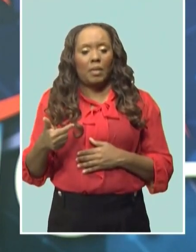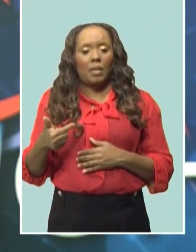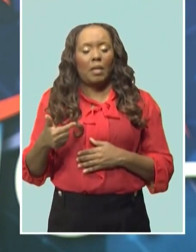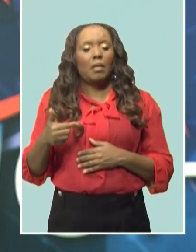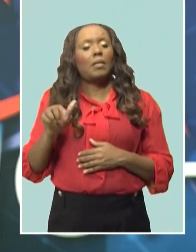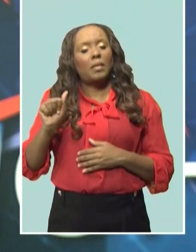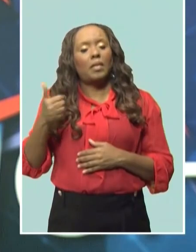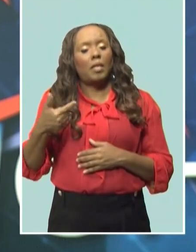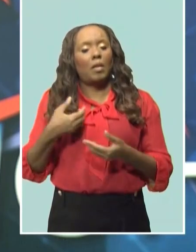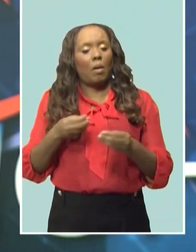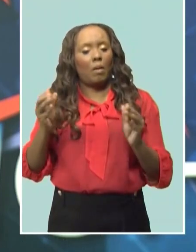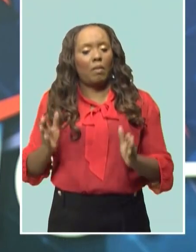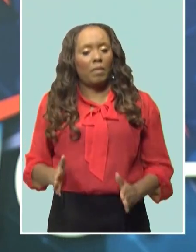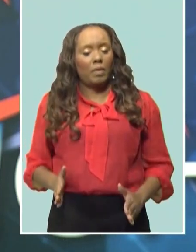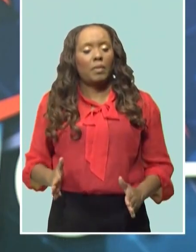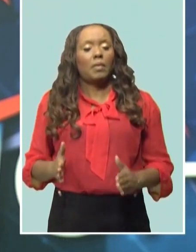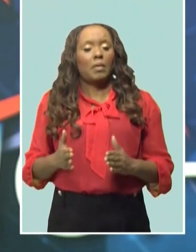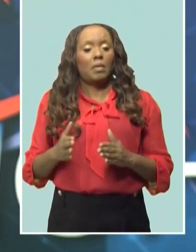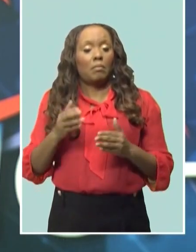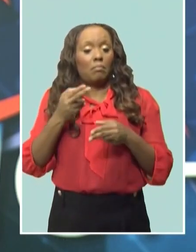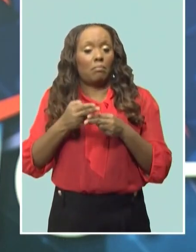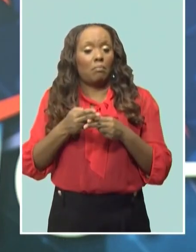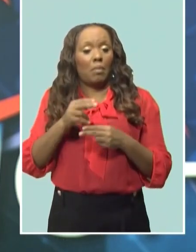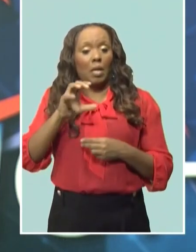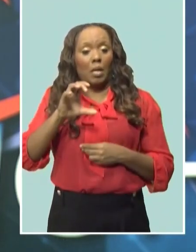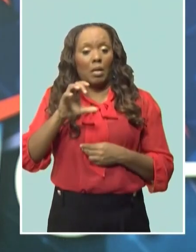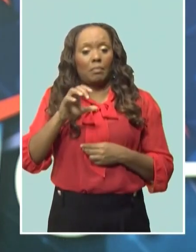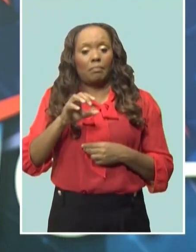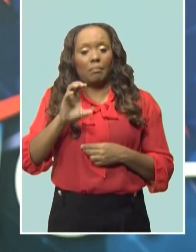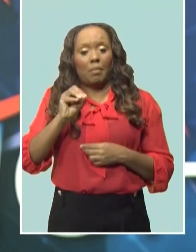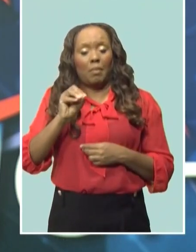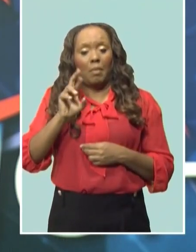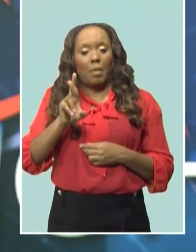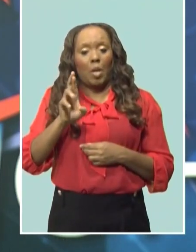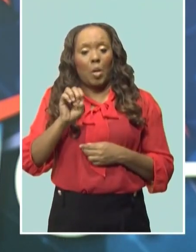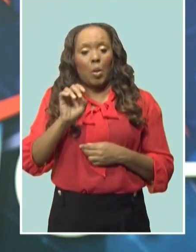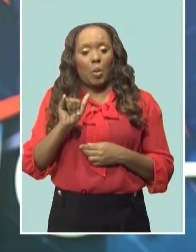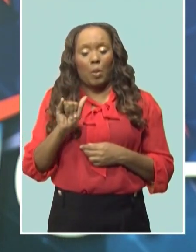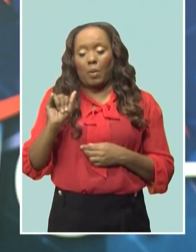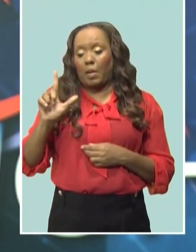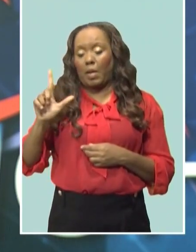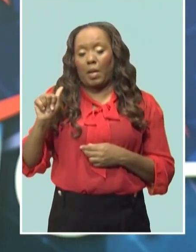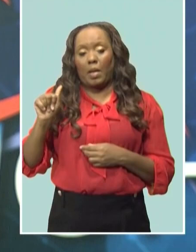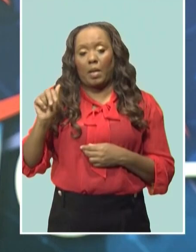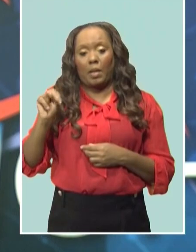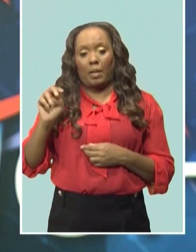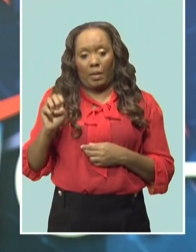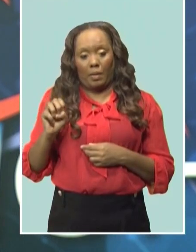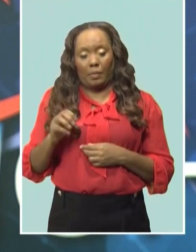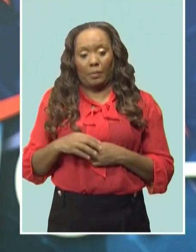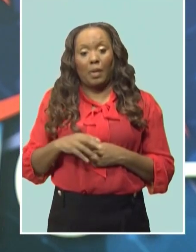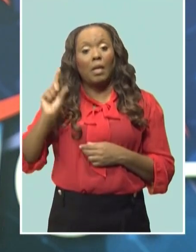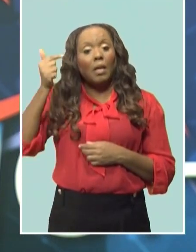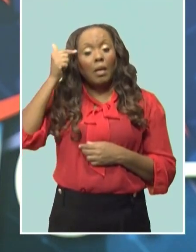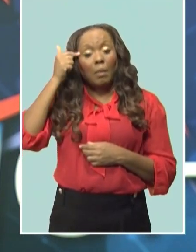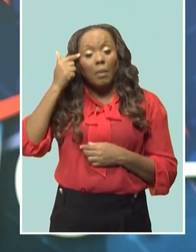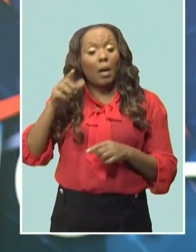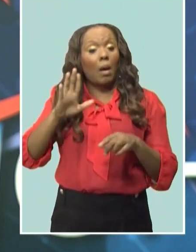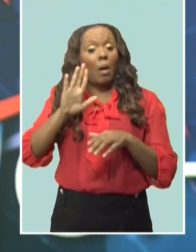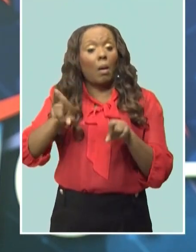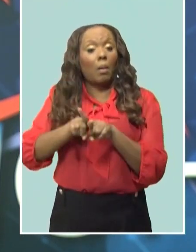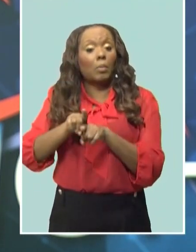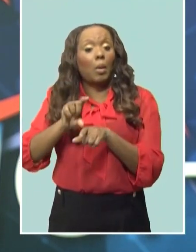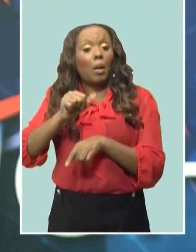with responsibility for crime prevention, Corey Lane. He says government and its stakeholders are paying close attention to the vexing